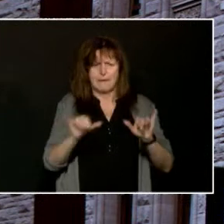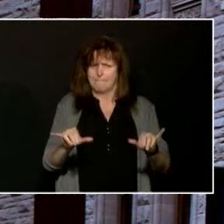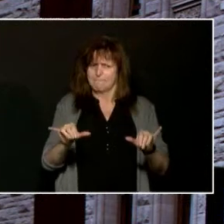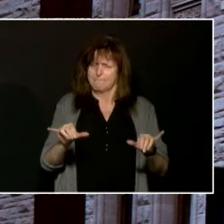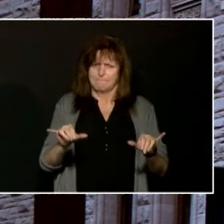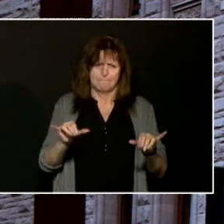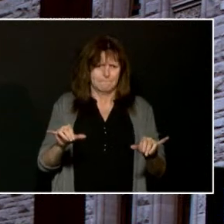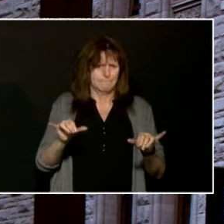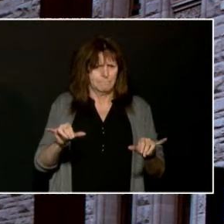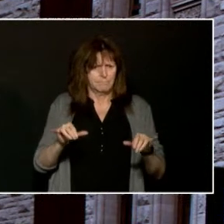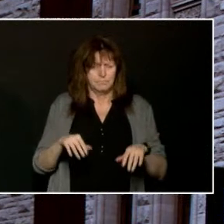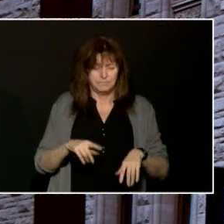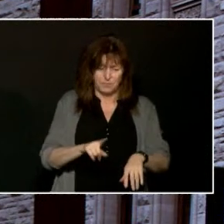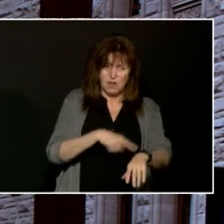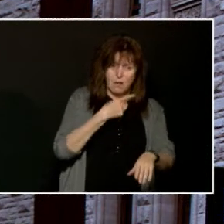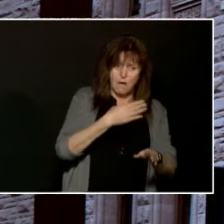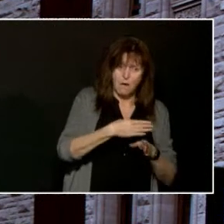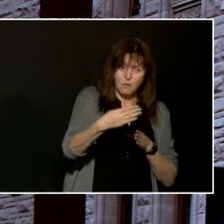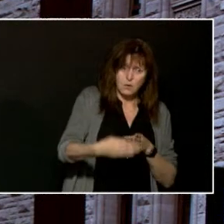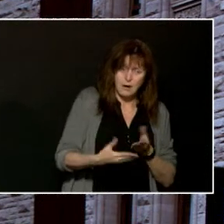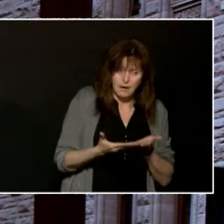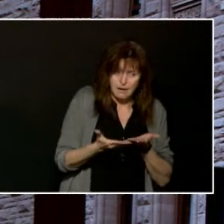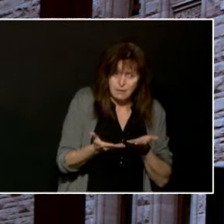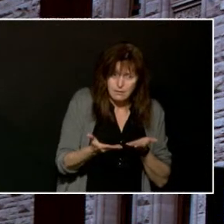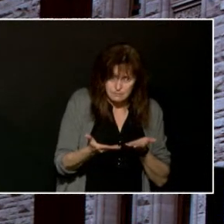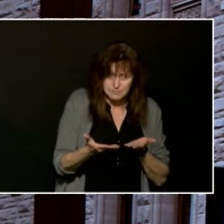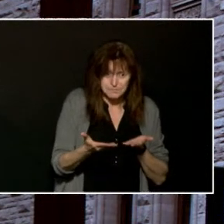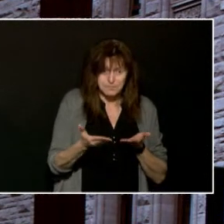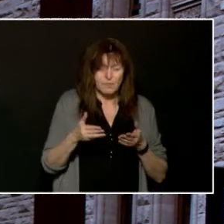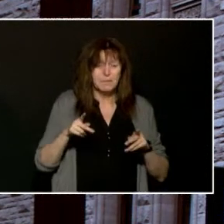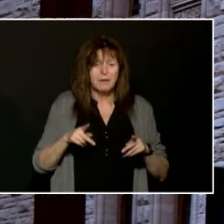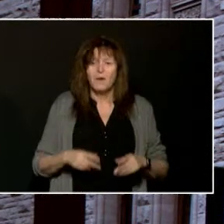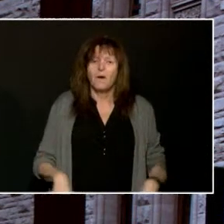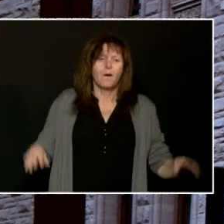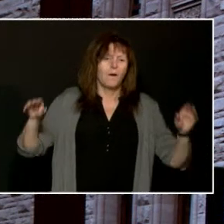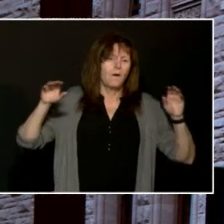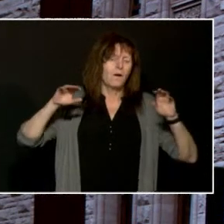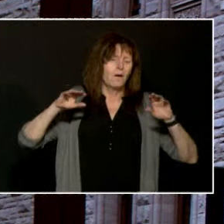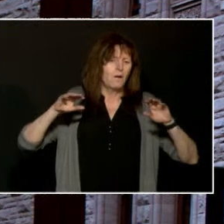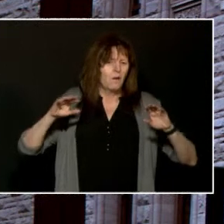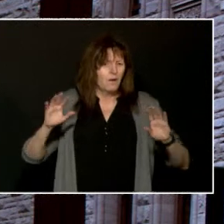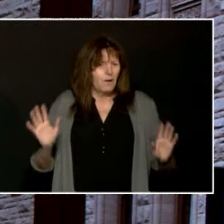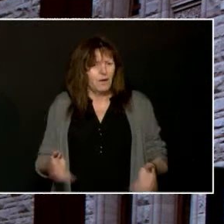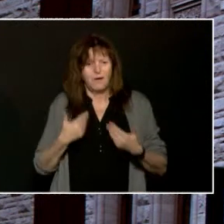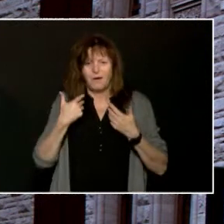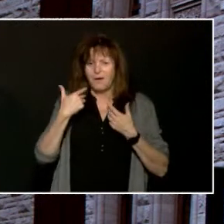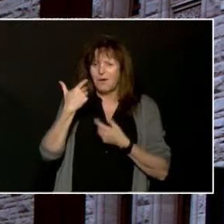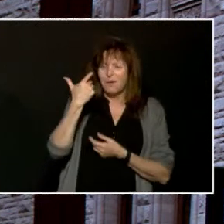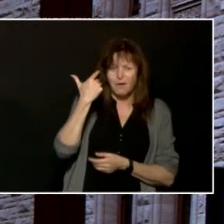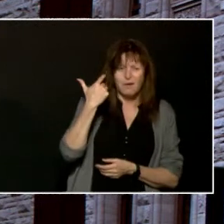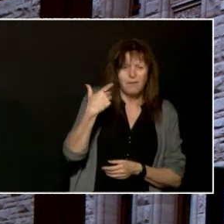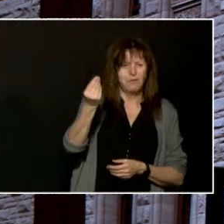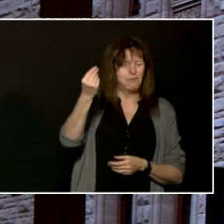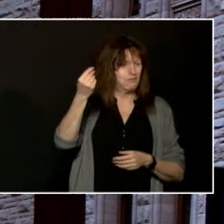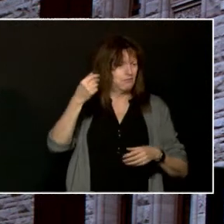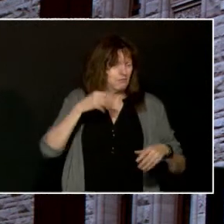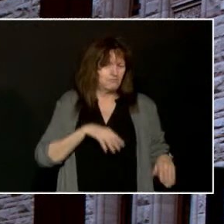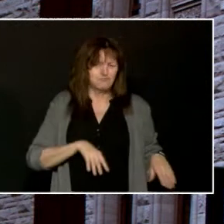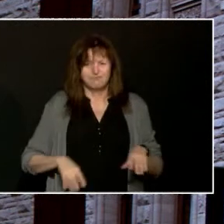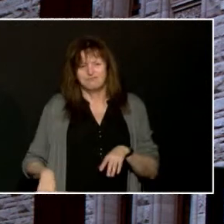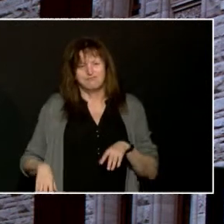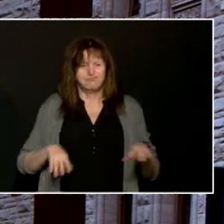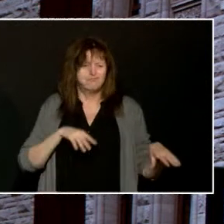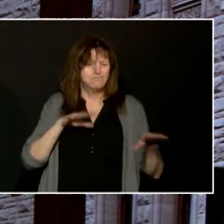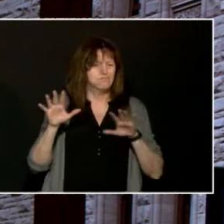long weekends, it has been time for everybody to sort of let down their guard and get a little more casual, I should say. And we've seen then